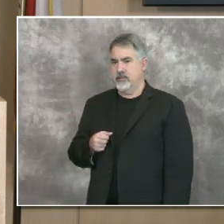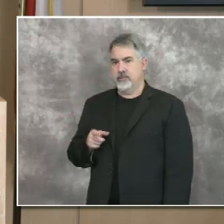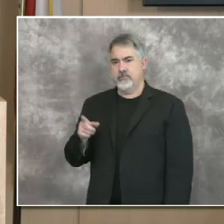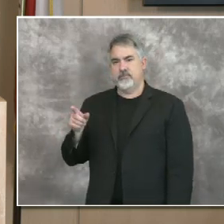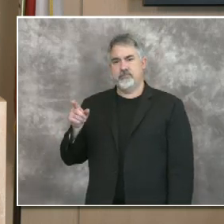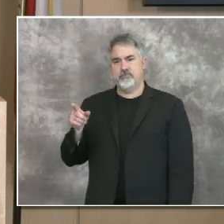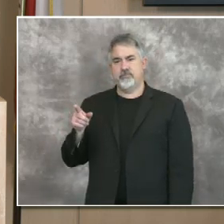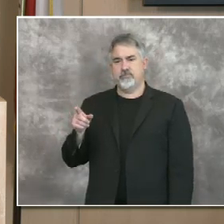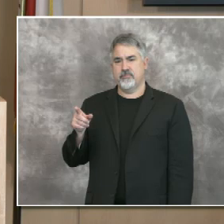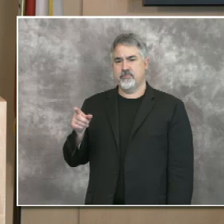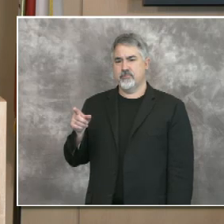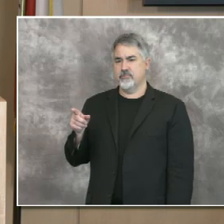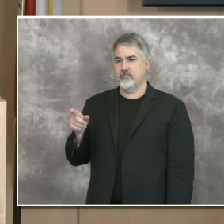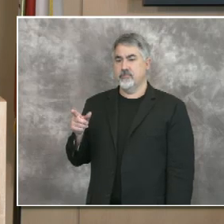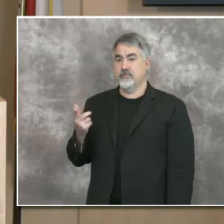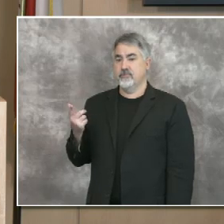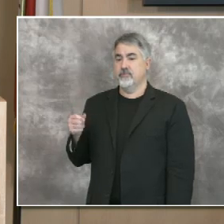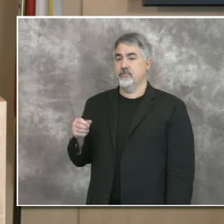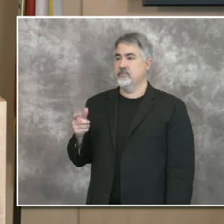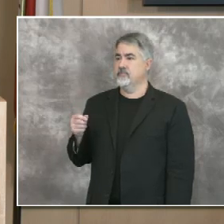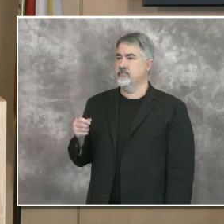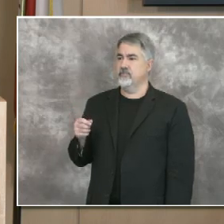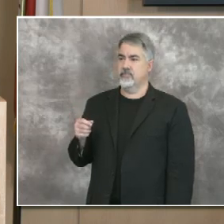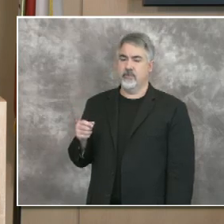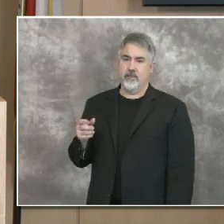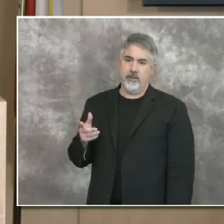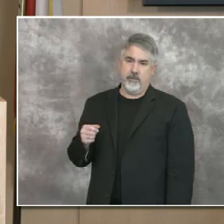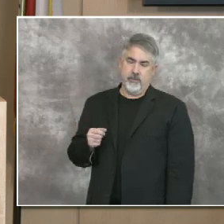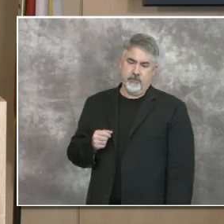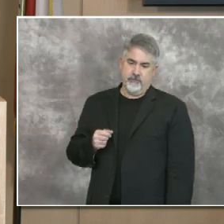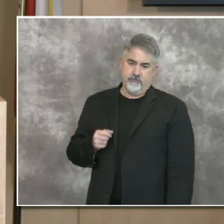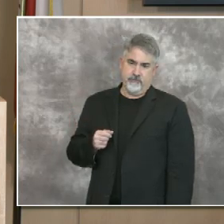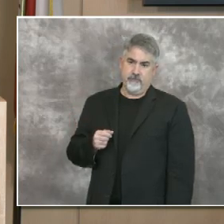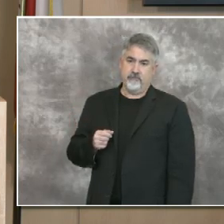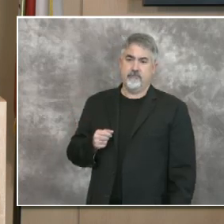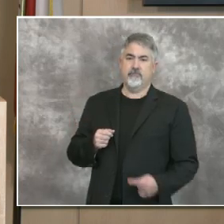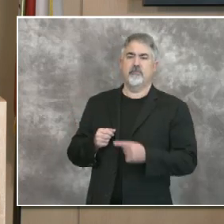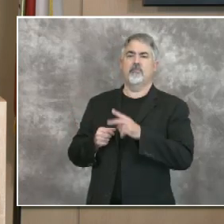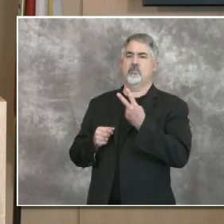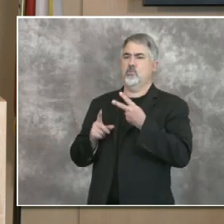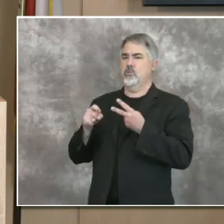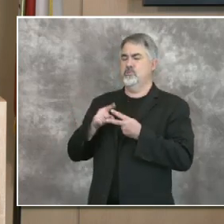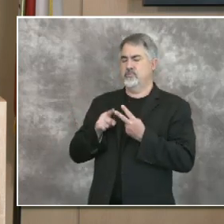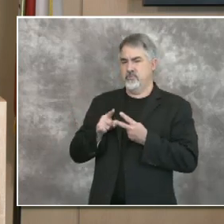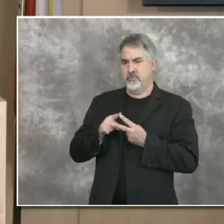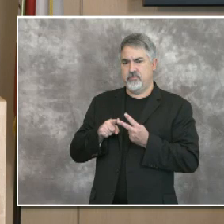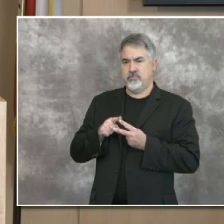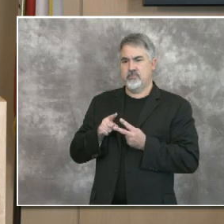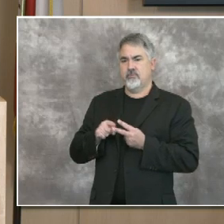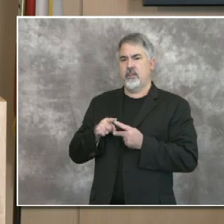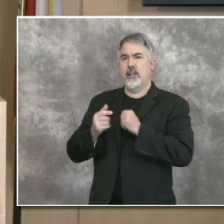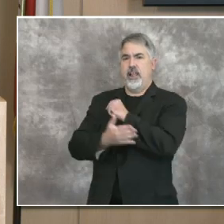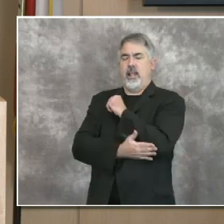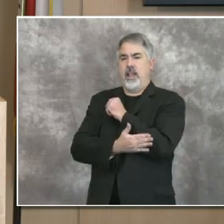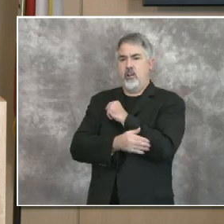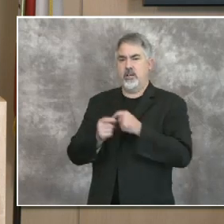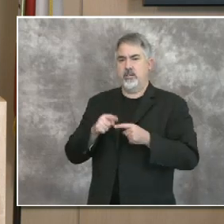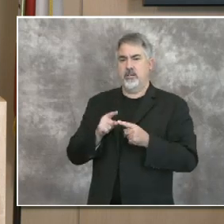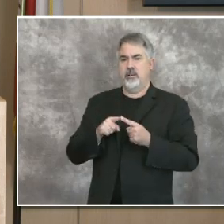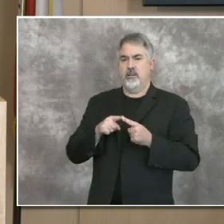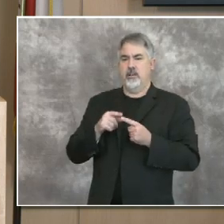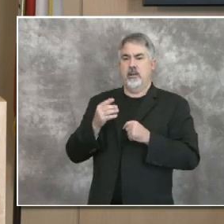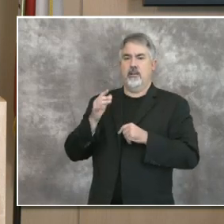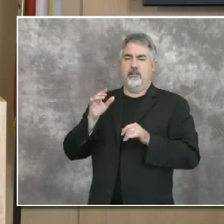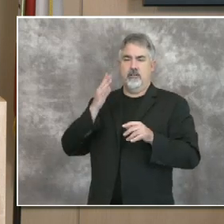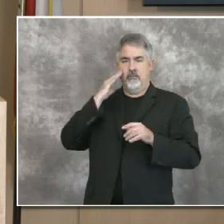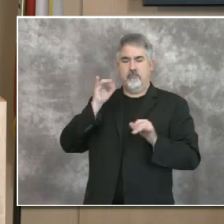Afternoon, everyone. I have two questions here. The first, as I understand it, technically the current county public health stay-at-home order is set to expire